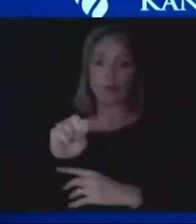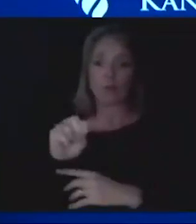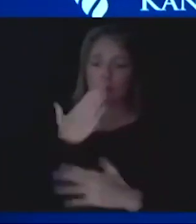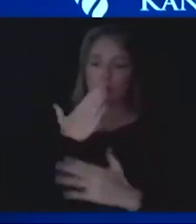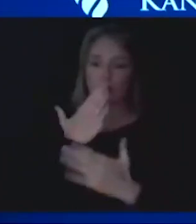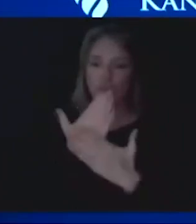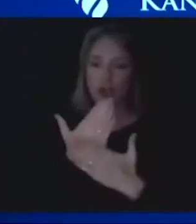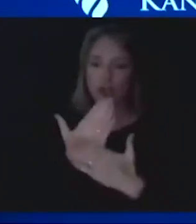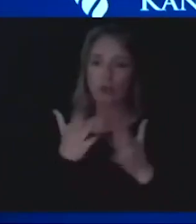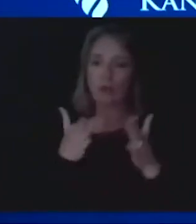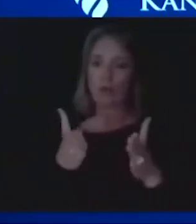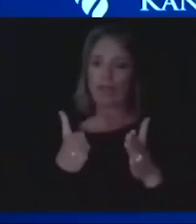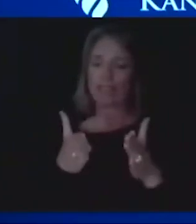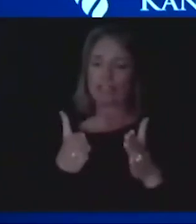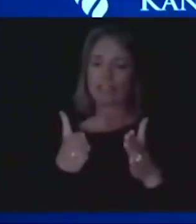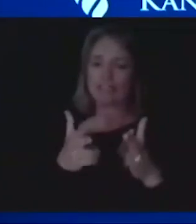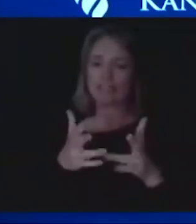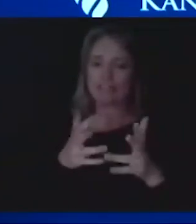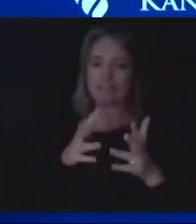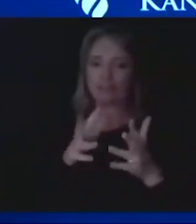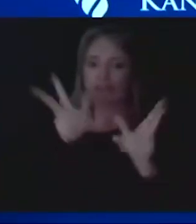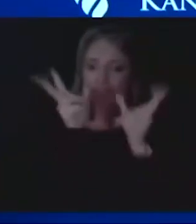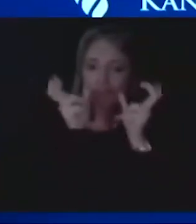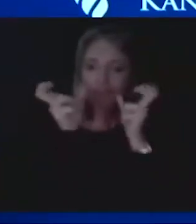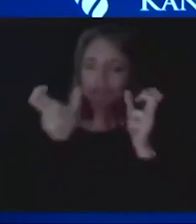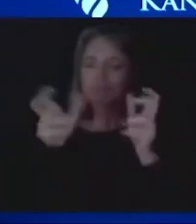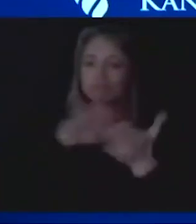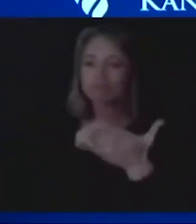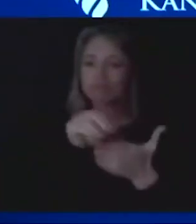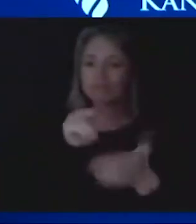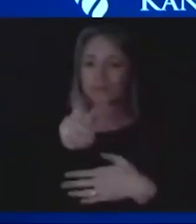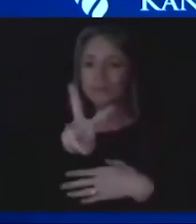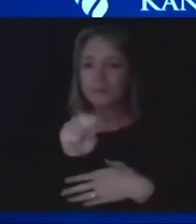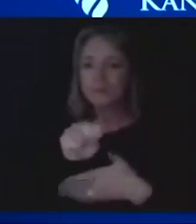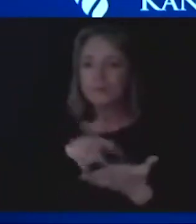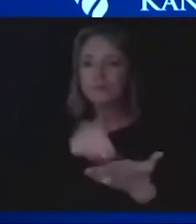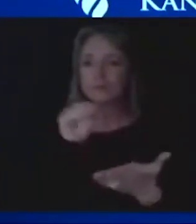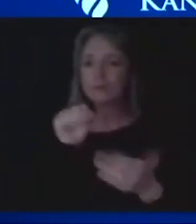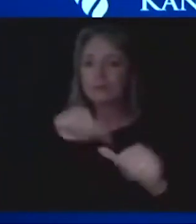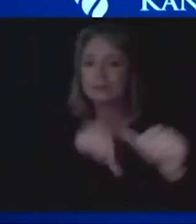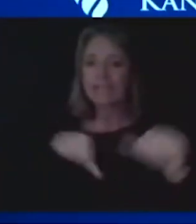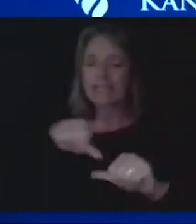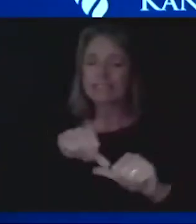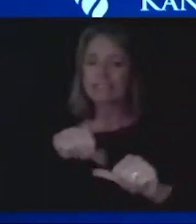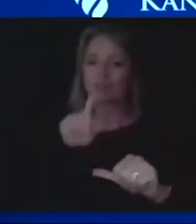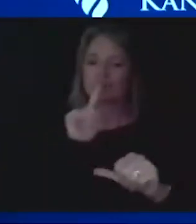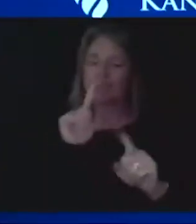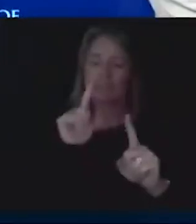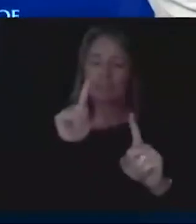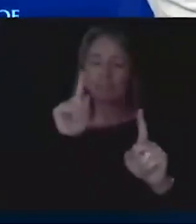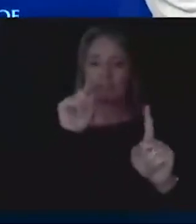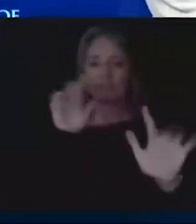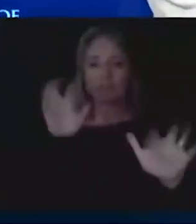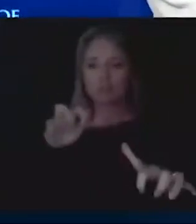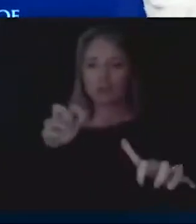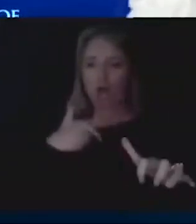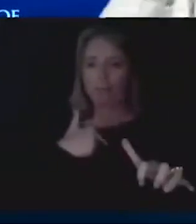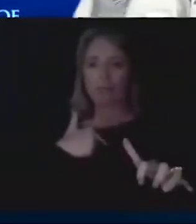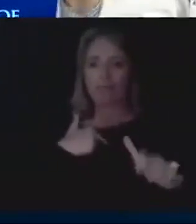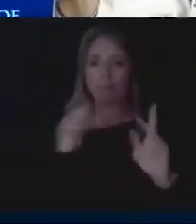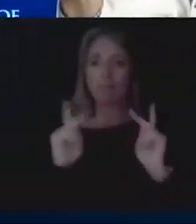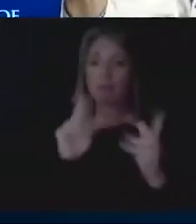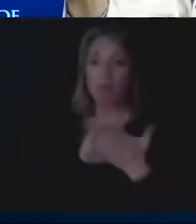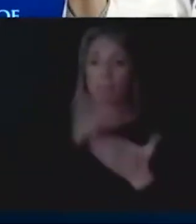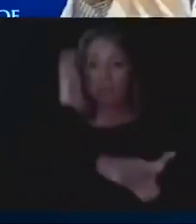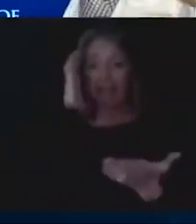source of science. And it just strikes me, Hawkeye. People continue to believe the internet, but they don't want to believe these